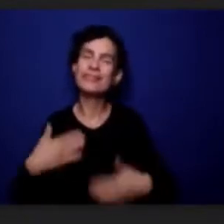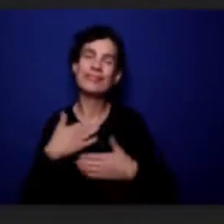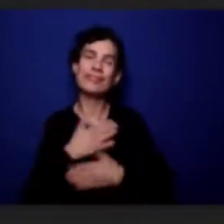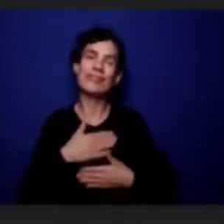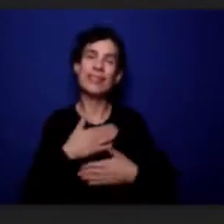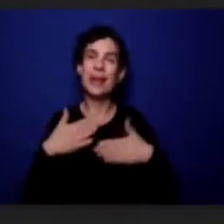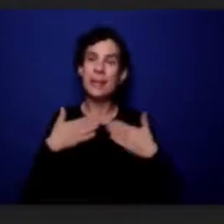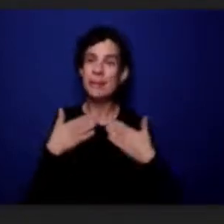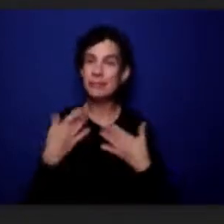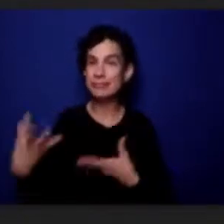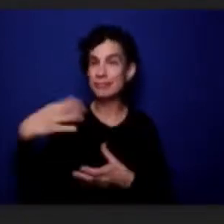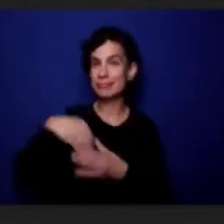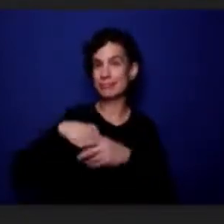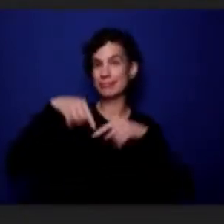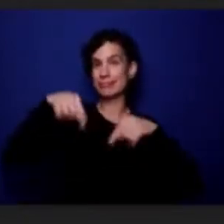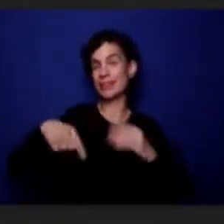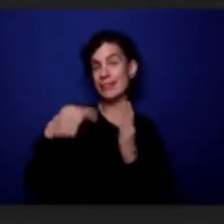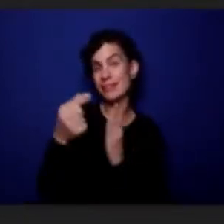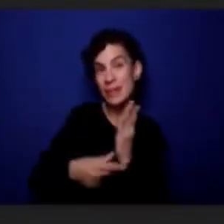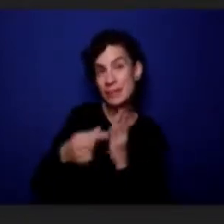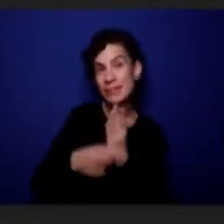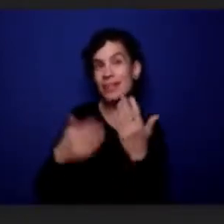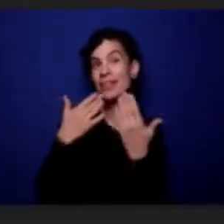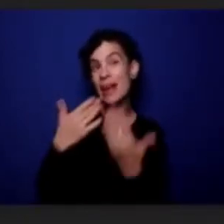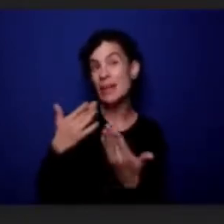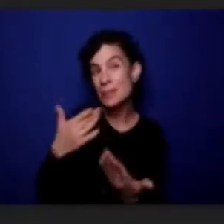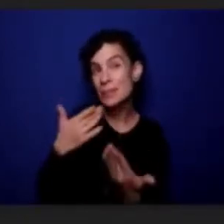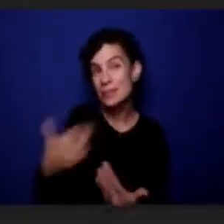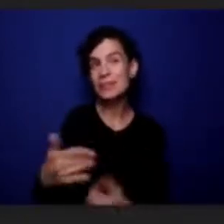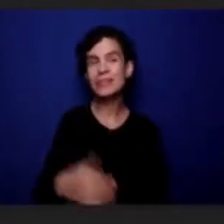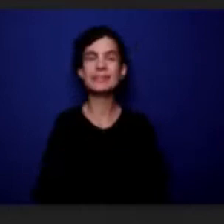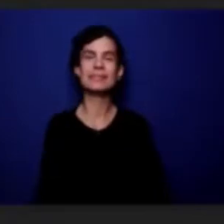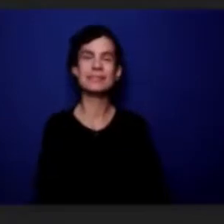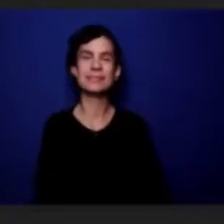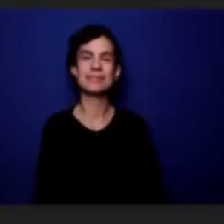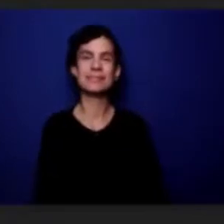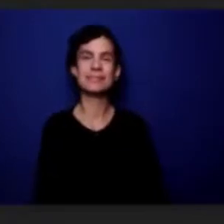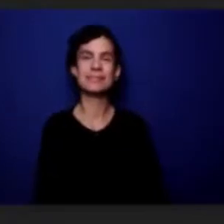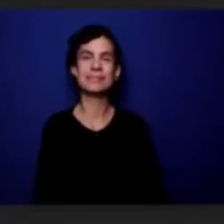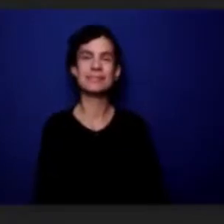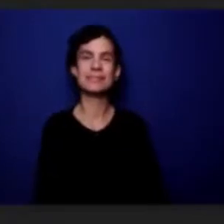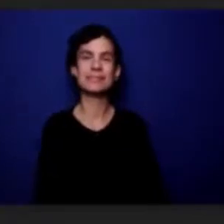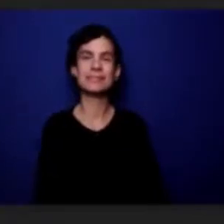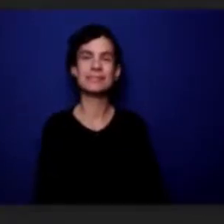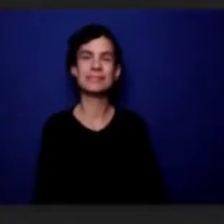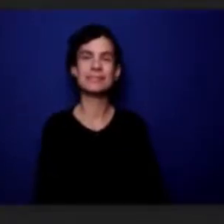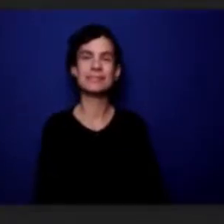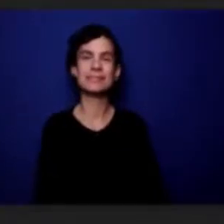had you in the volume, and hopefully you will